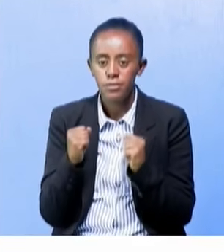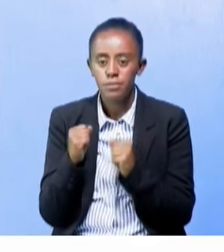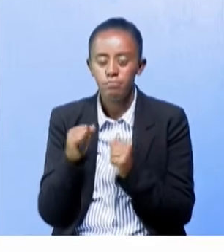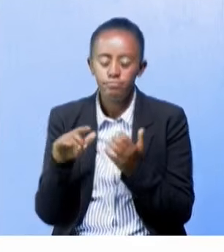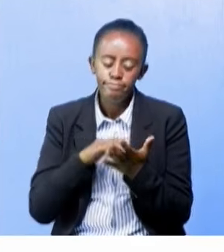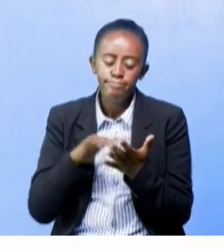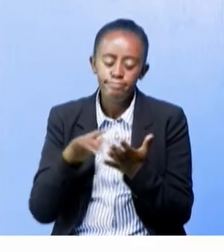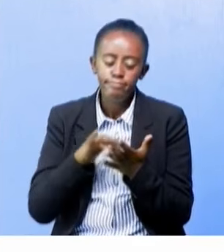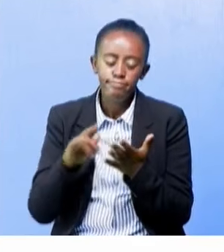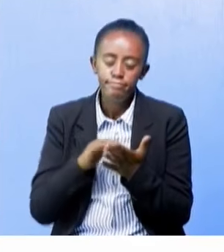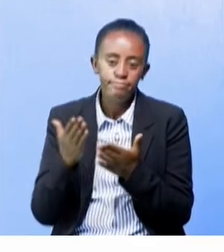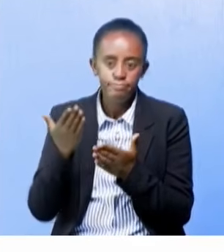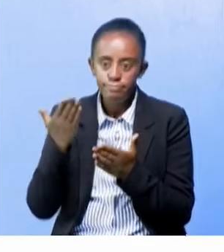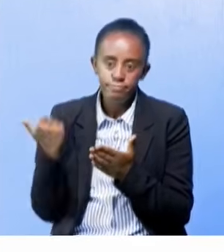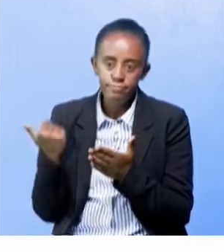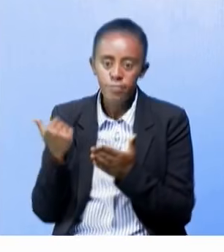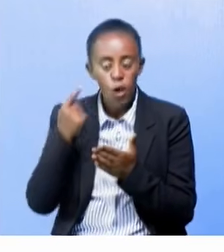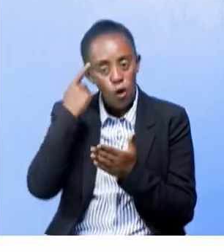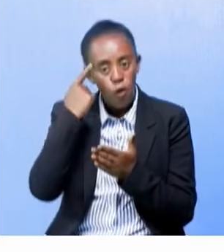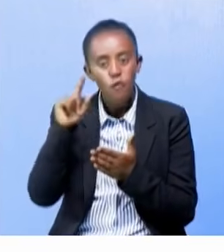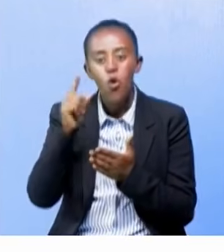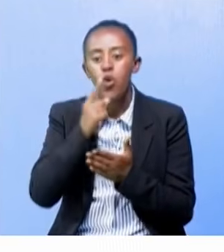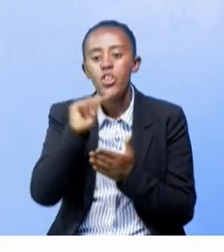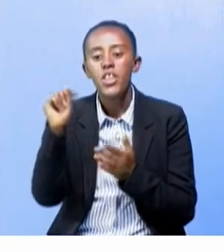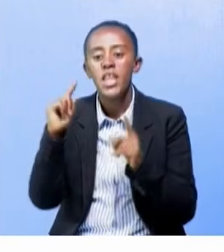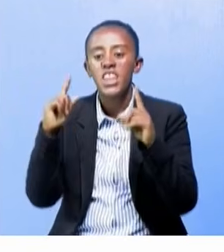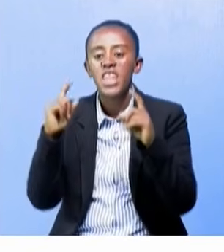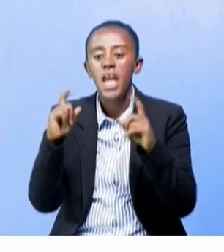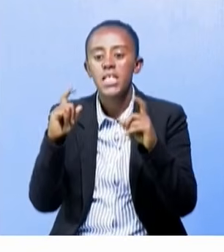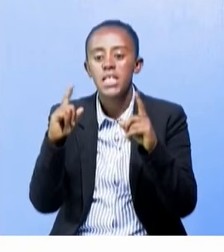for the test.